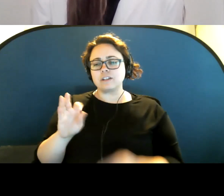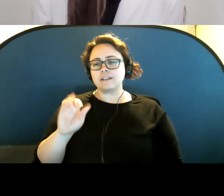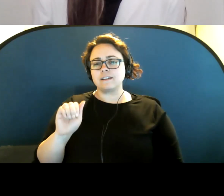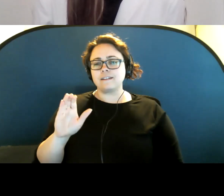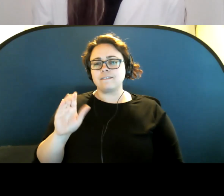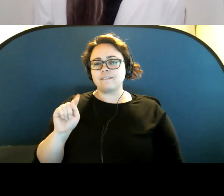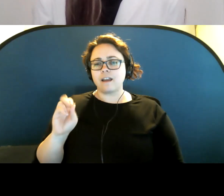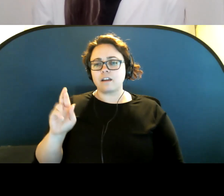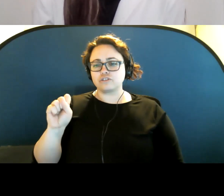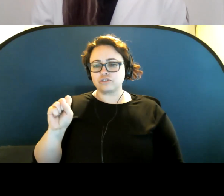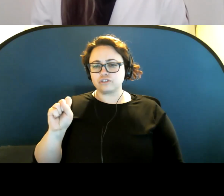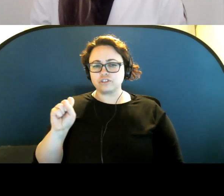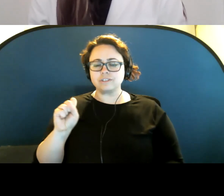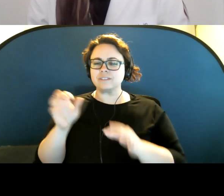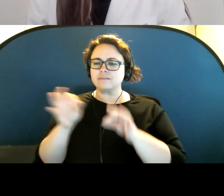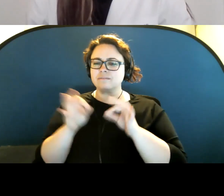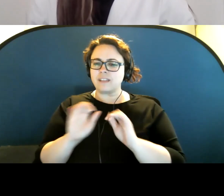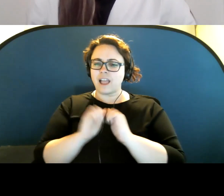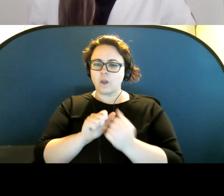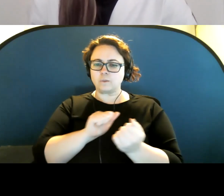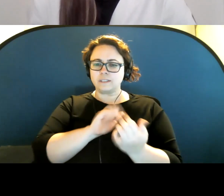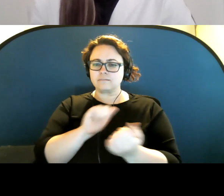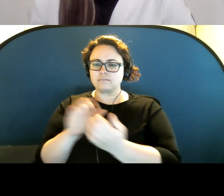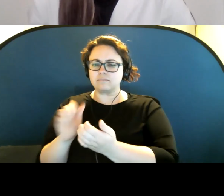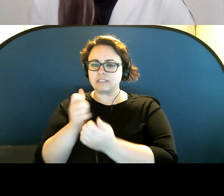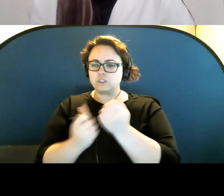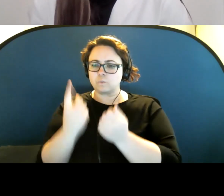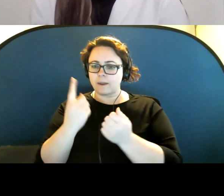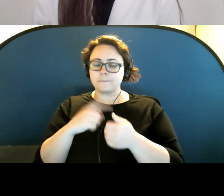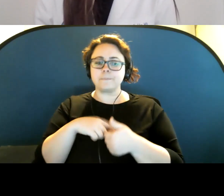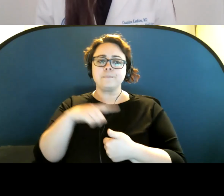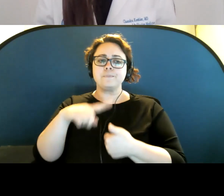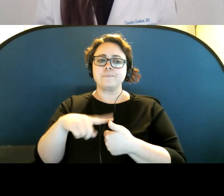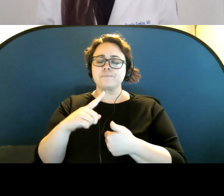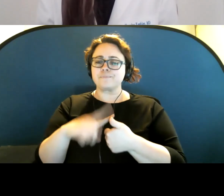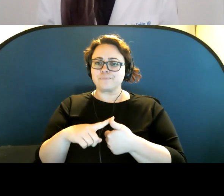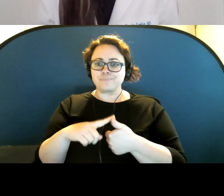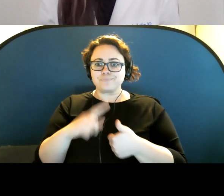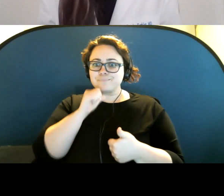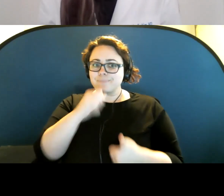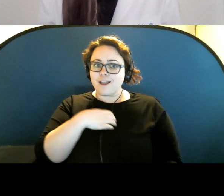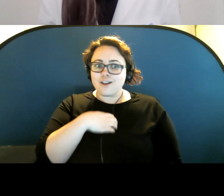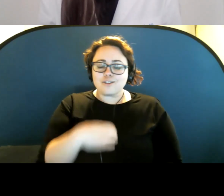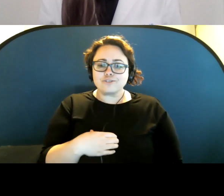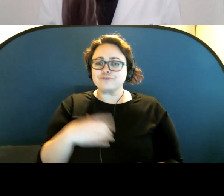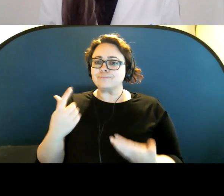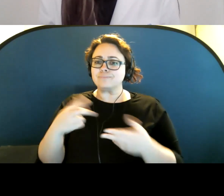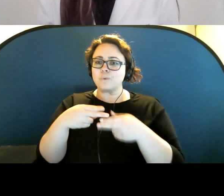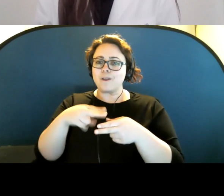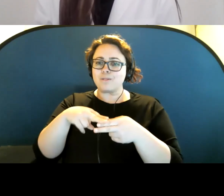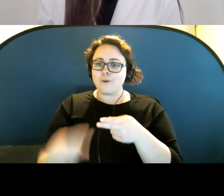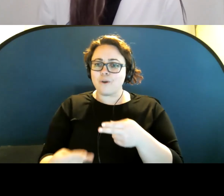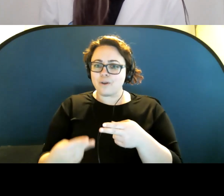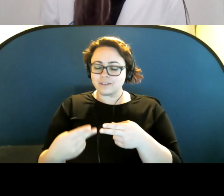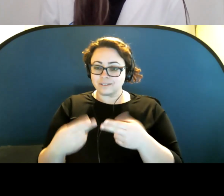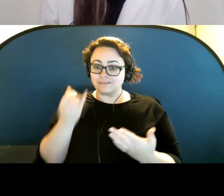we might address each one. So looking at low appetite and weight loss, this is so common, especially if we're socially isolated. We may